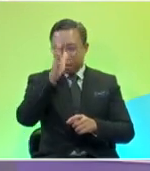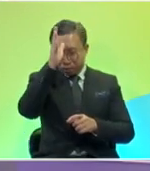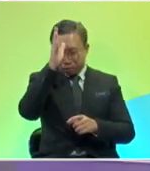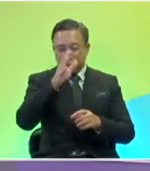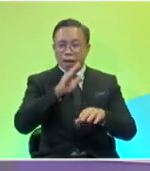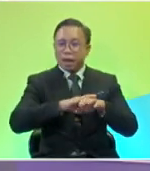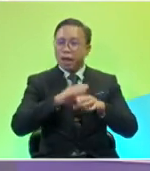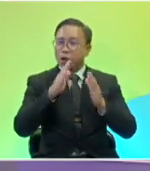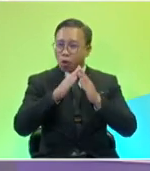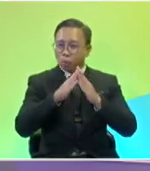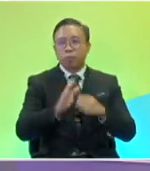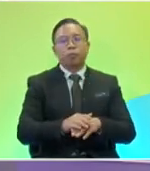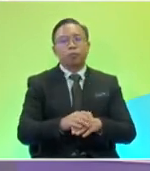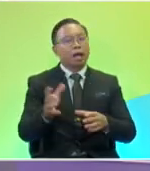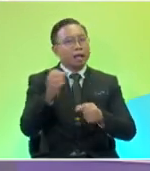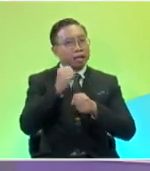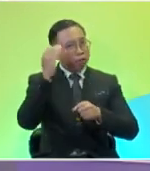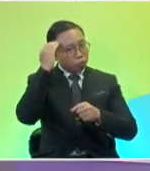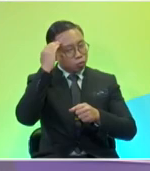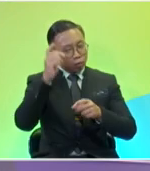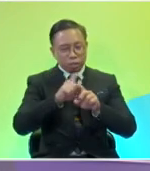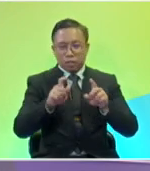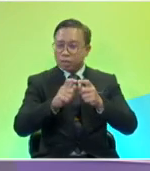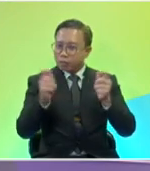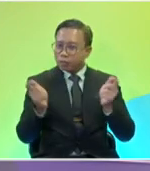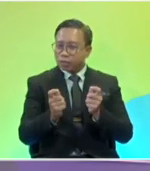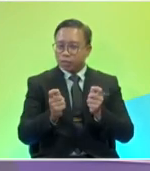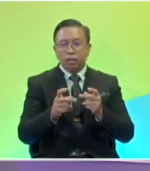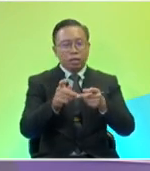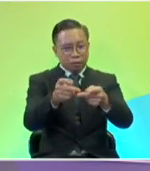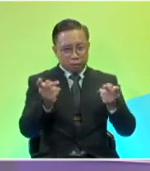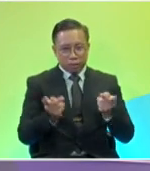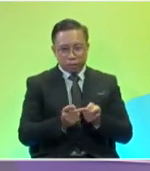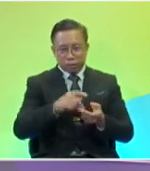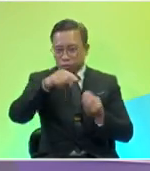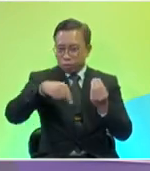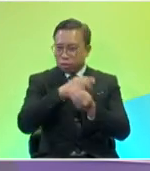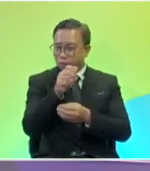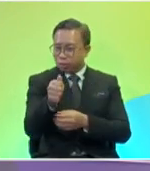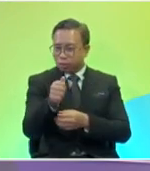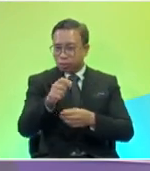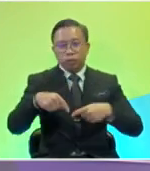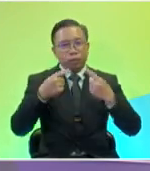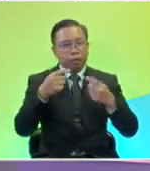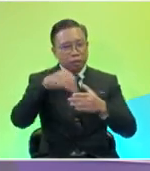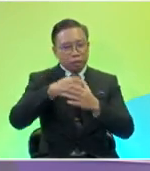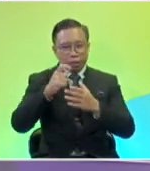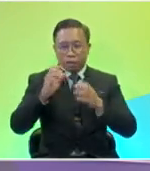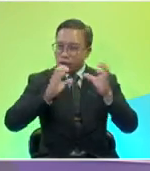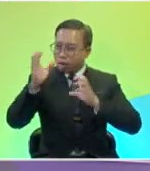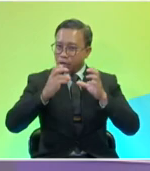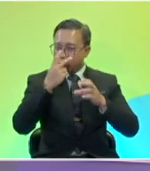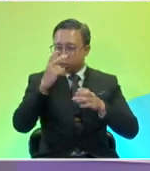at home, play with your parents. Get to know the different places around you a little bit better. You know, when you're going in a car, you see a